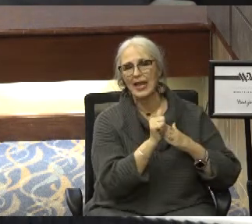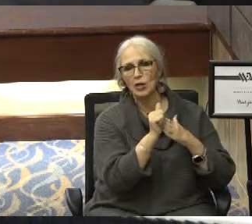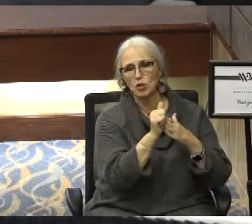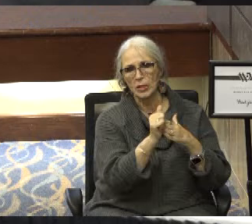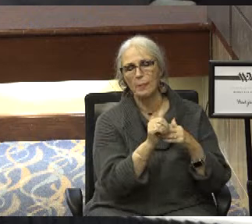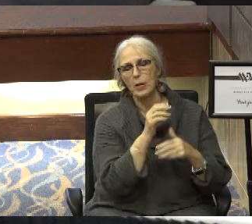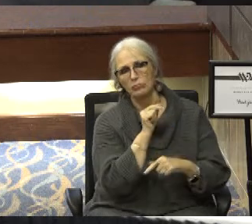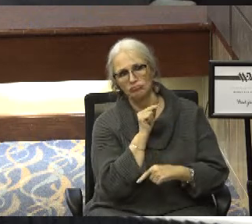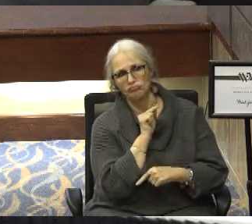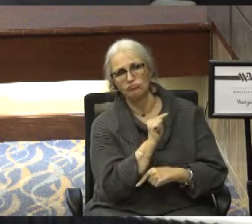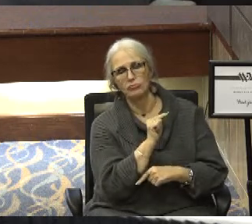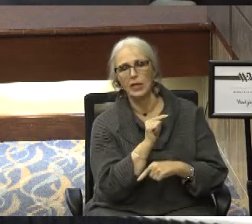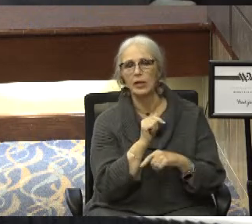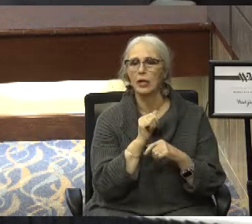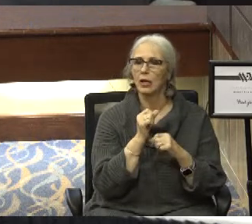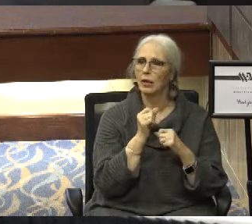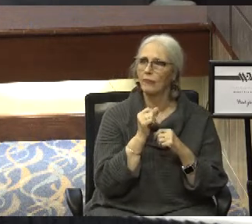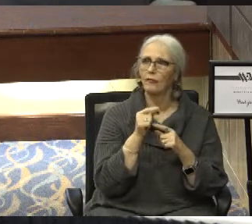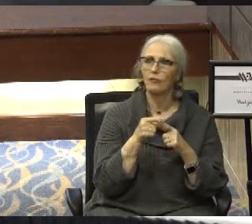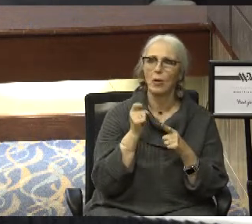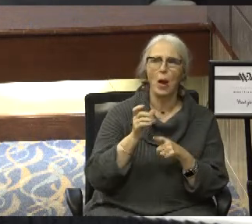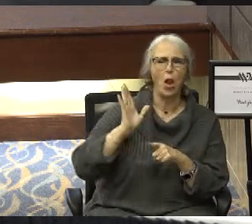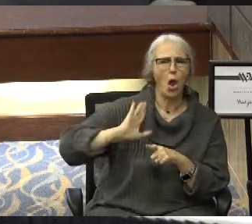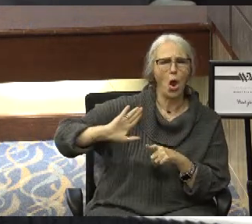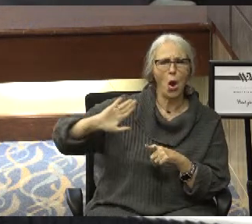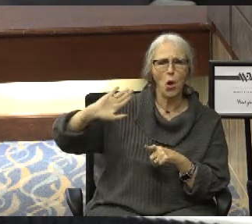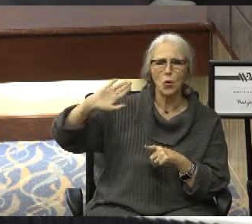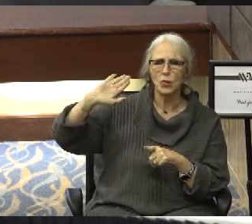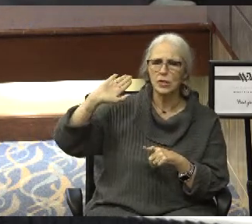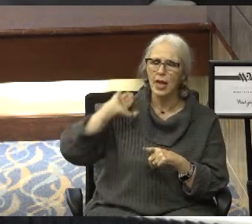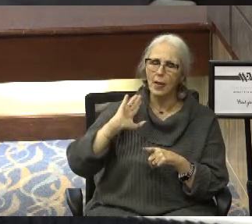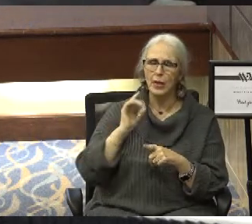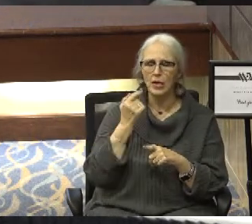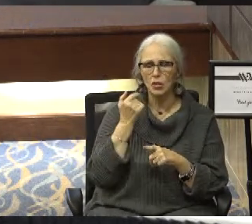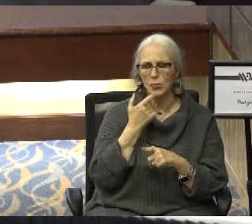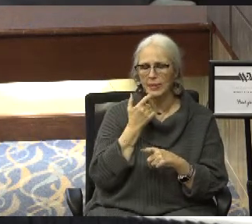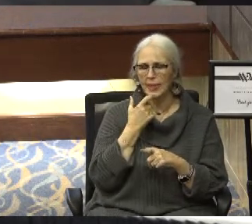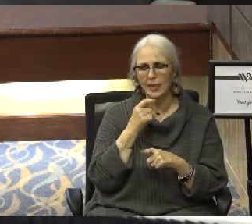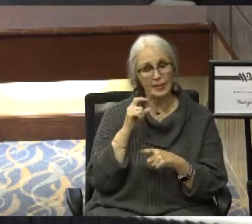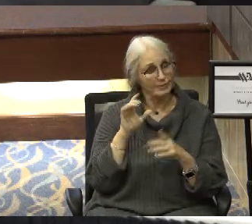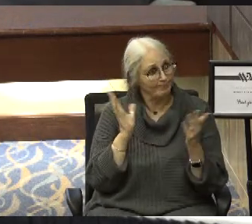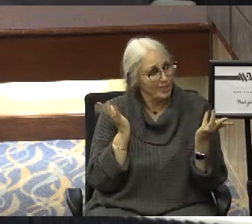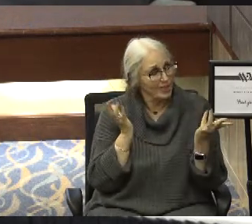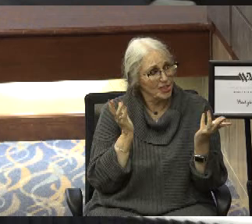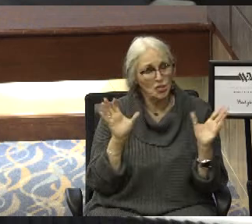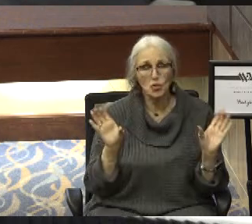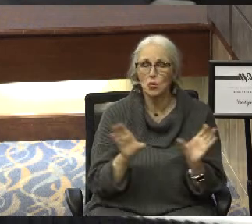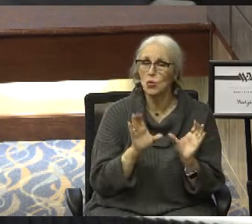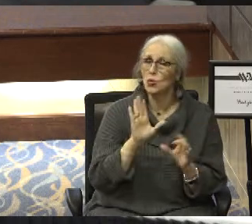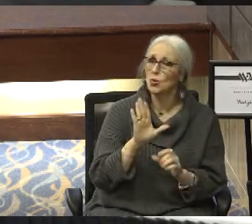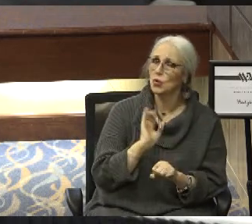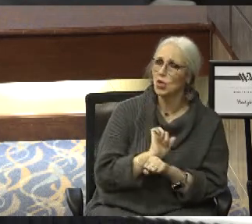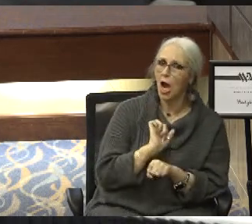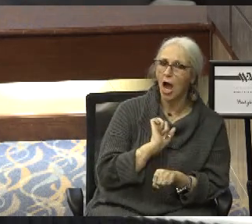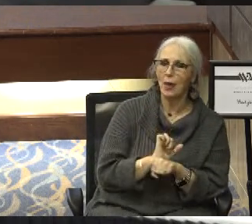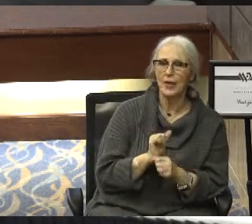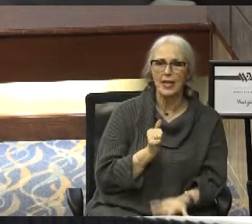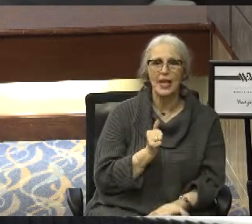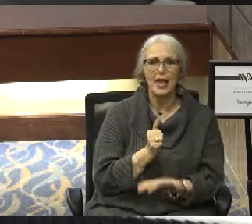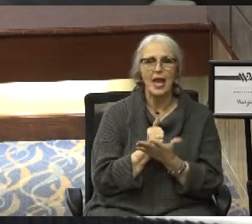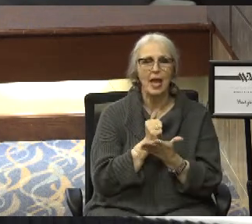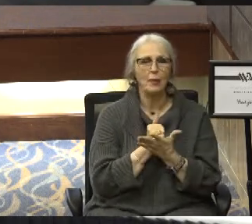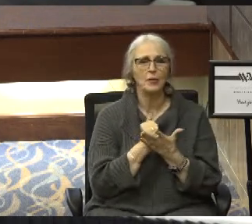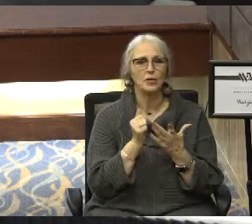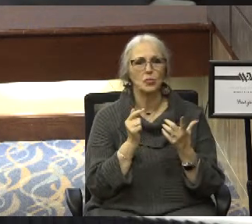one of the things I found a long time ago, had an old coach used to say, everybody do your job, right? Mm-hmm. Do your job. And it helps to work for somebody